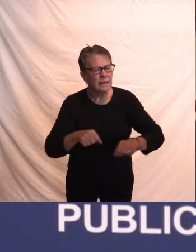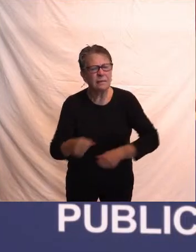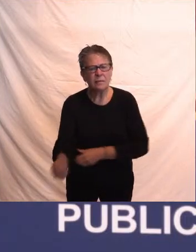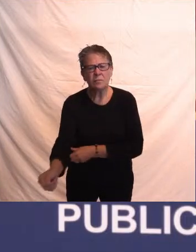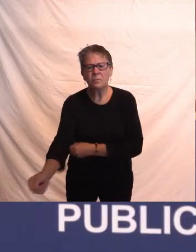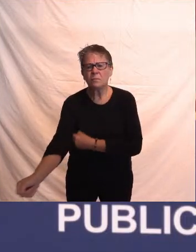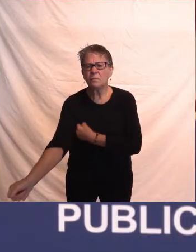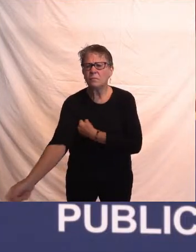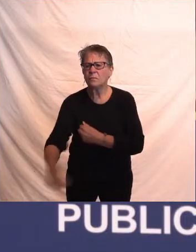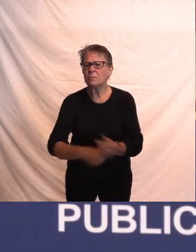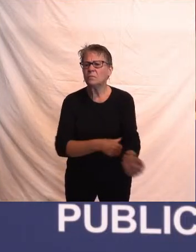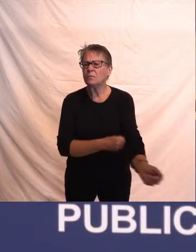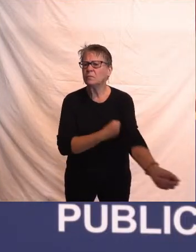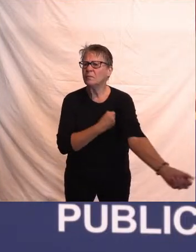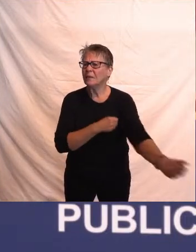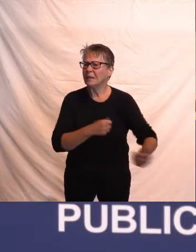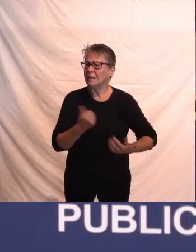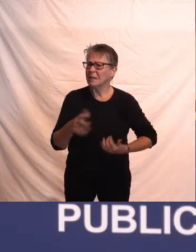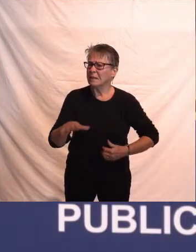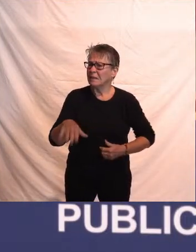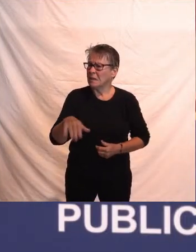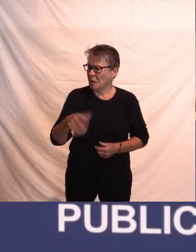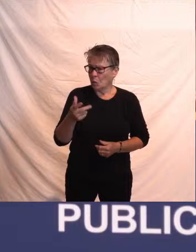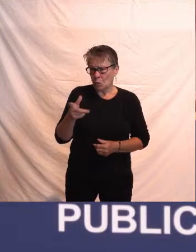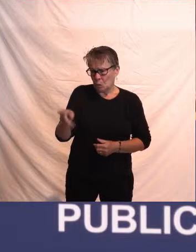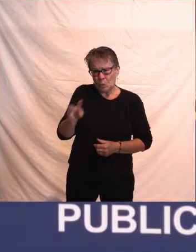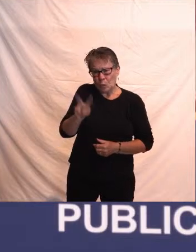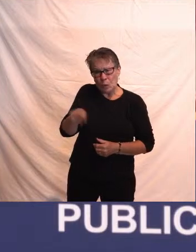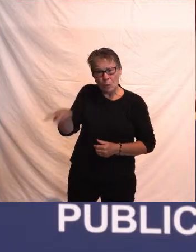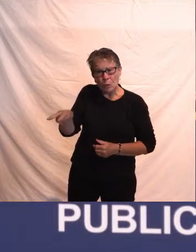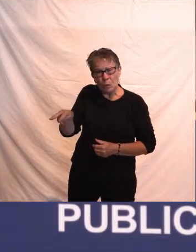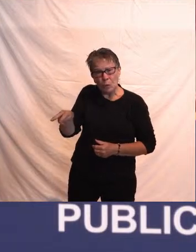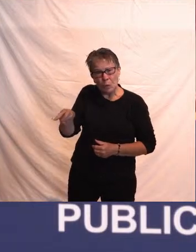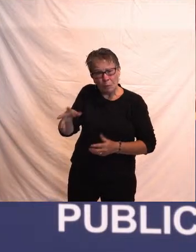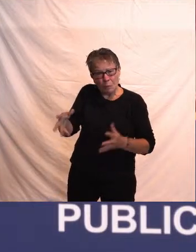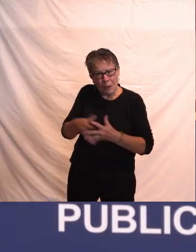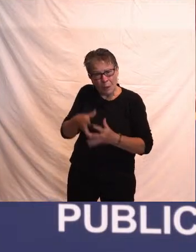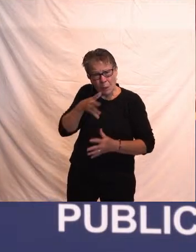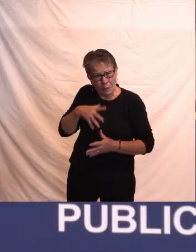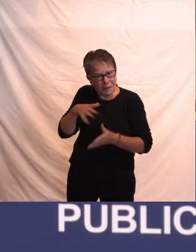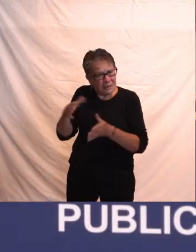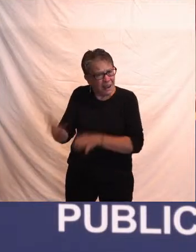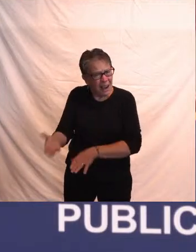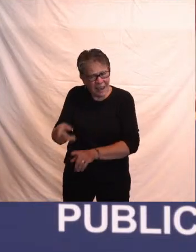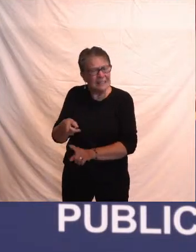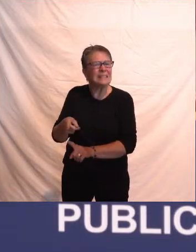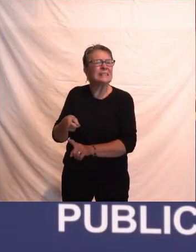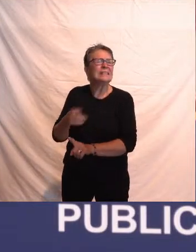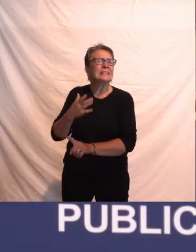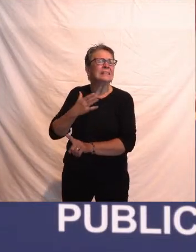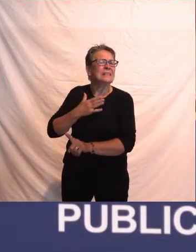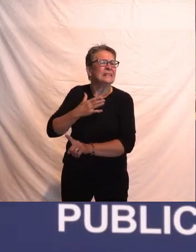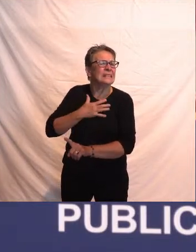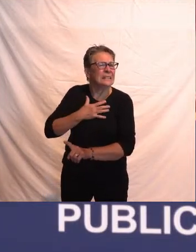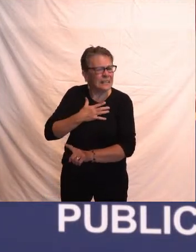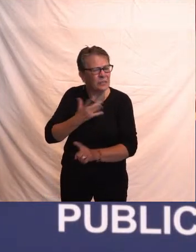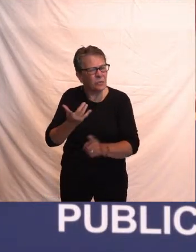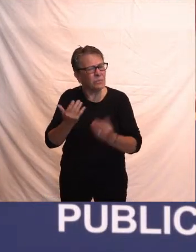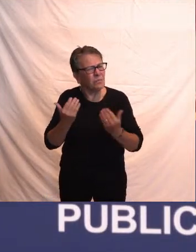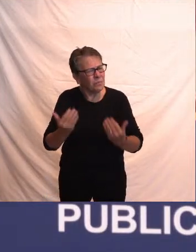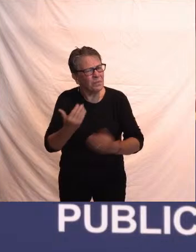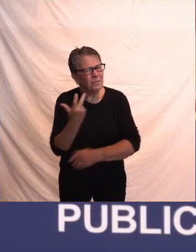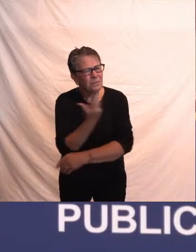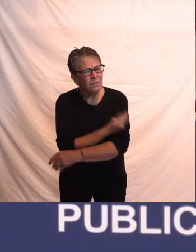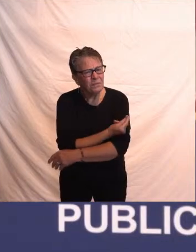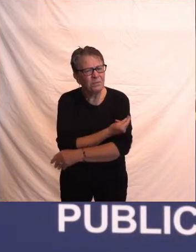of 2021. Pregnant individuals with COVID-19 are at increased risk of adverse pregnancy outcomes